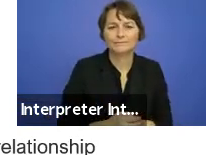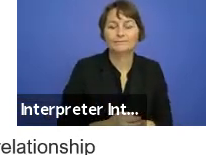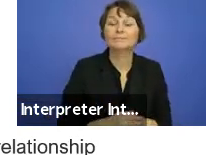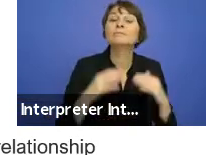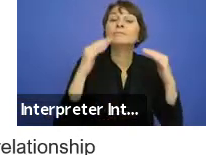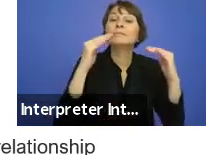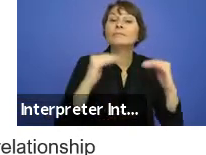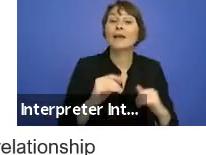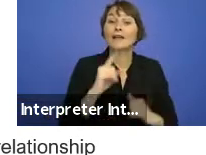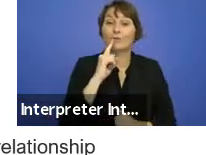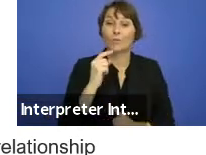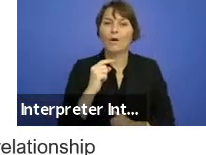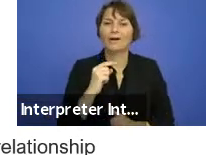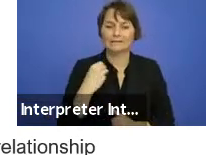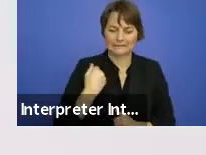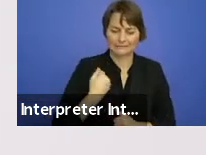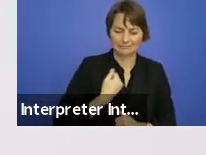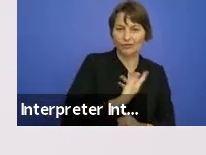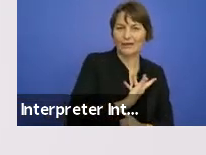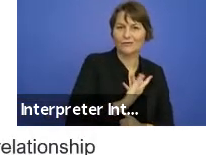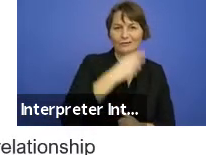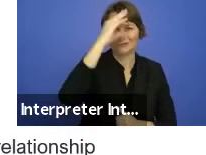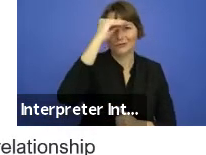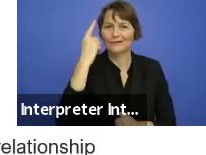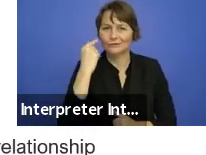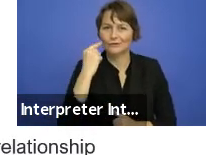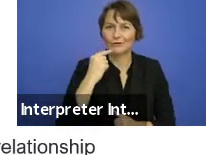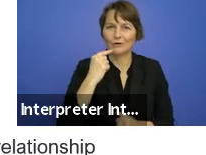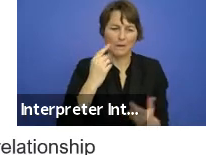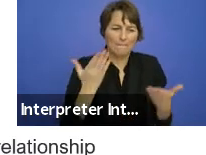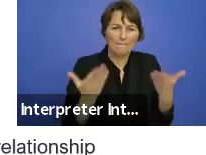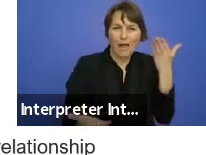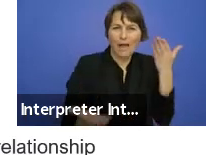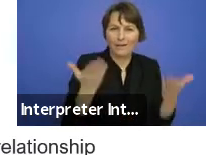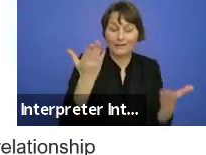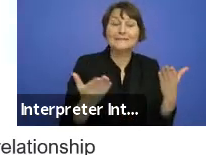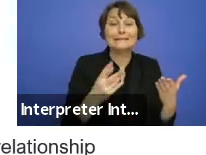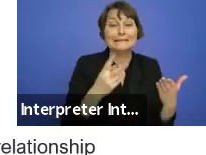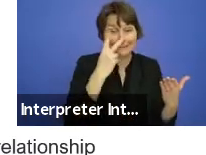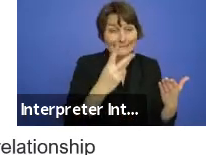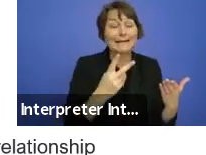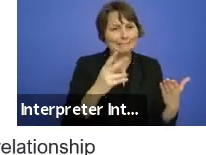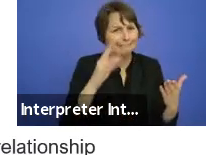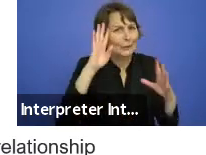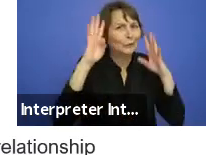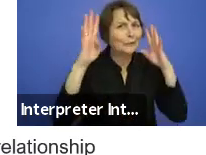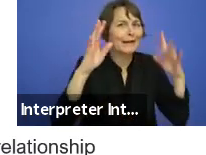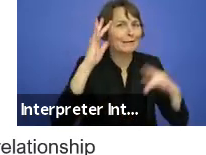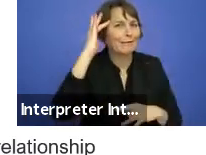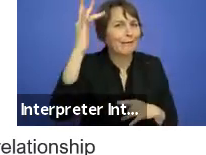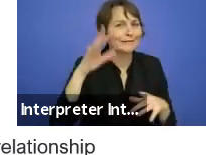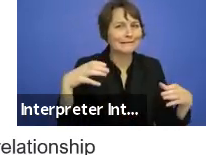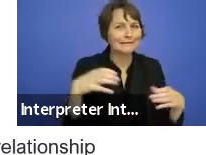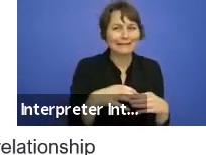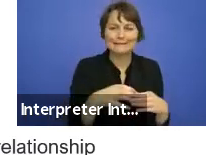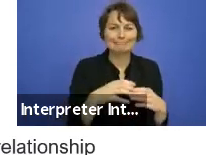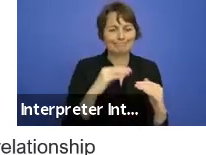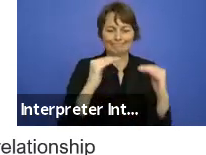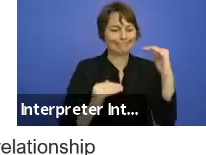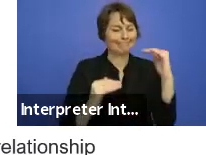balance, as in the rest of the cultural and creative sector, it's still something that needs to be achieved at different